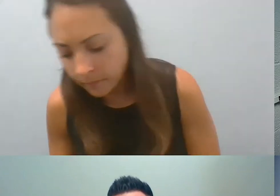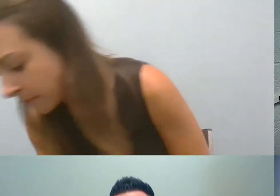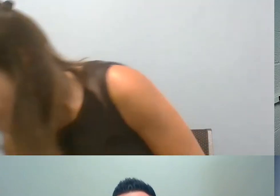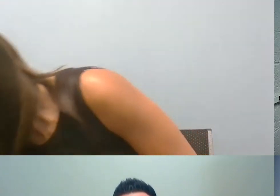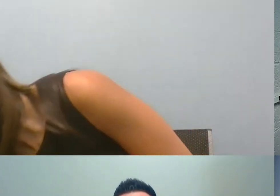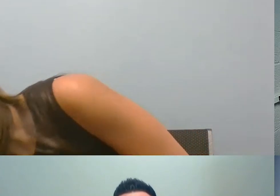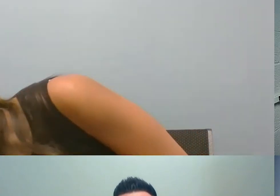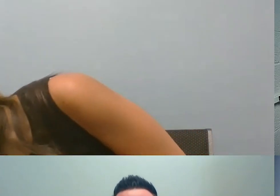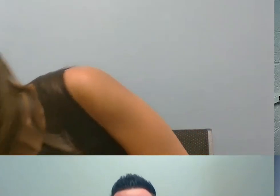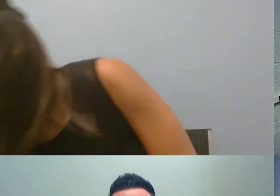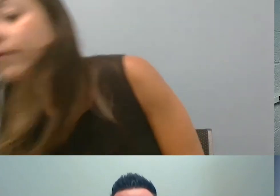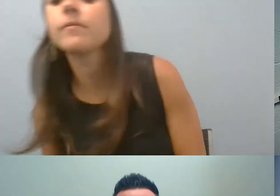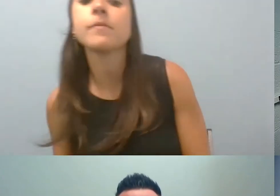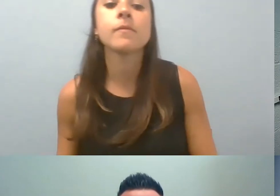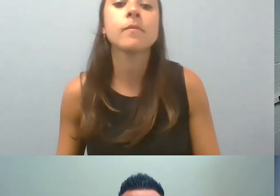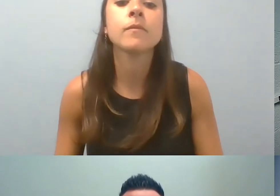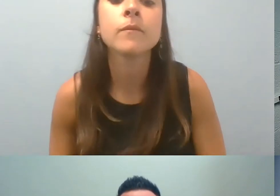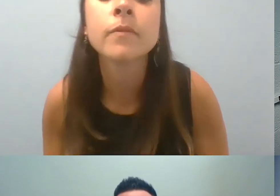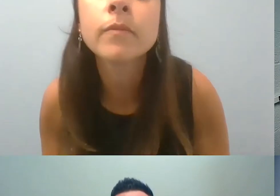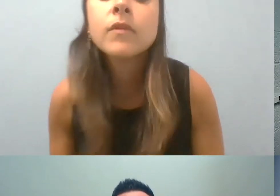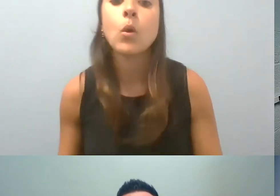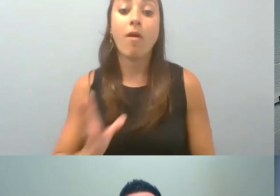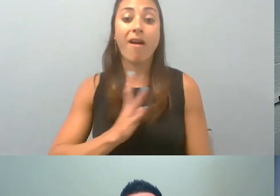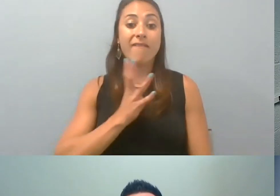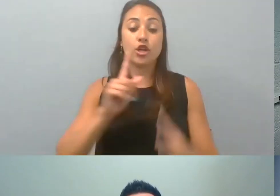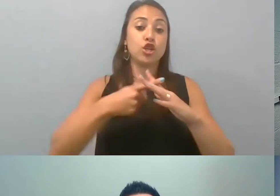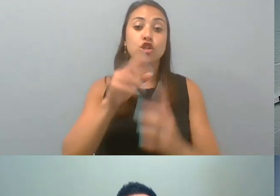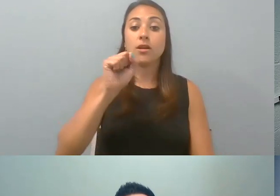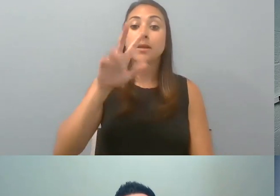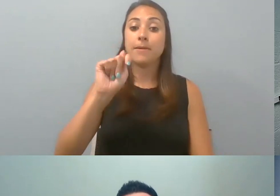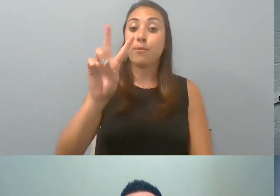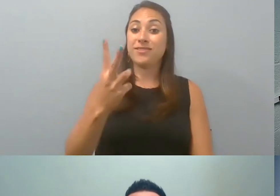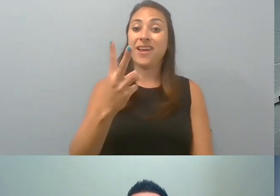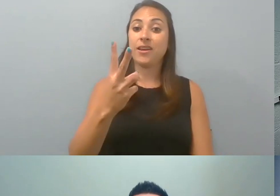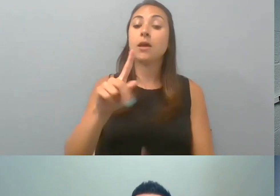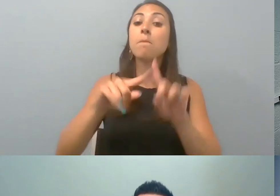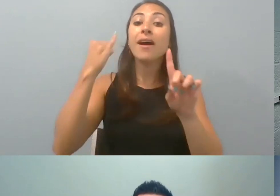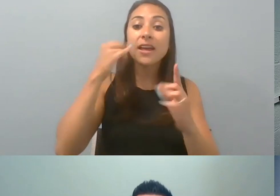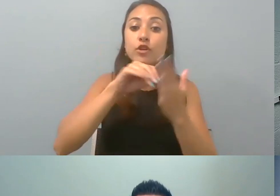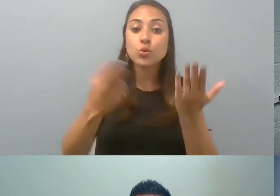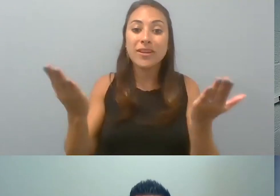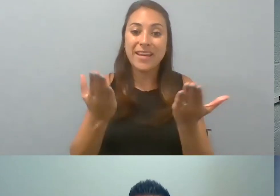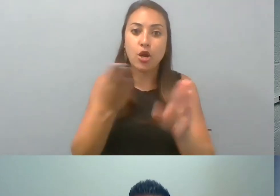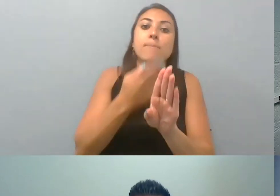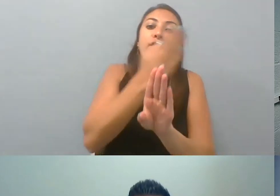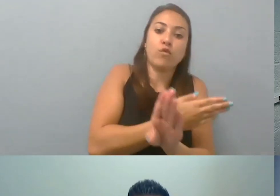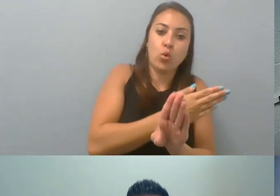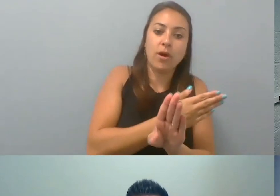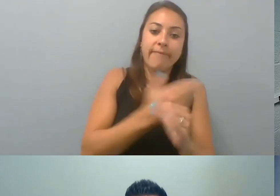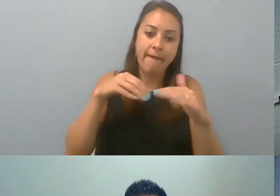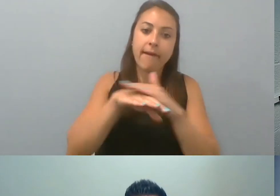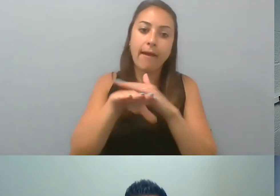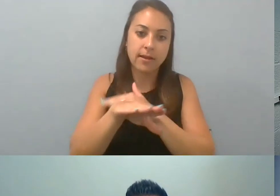So meal plan officially begins on September 2nd, but if a student is here with a sponsored group, then they do have